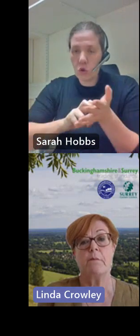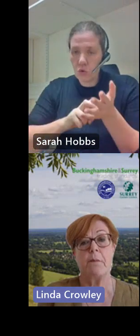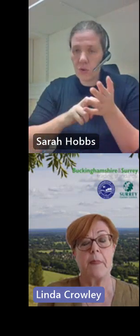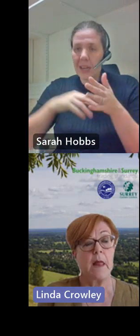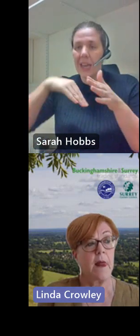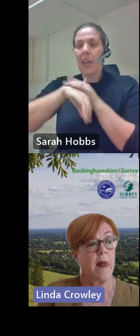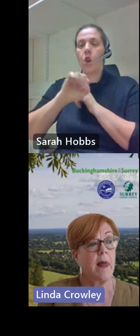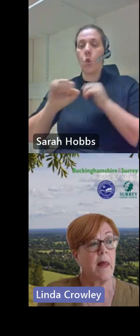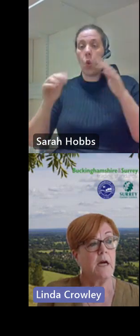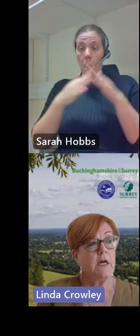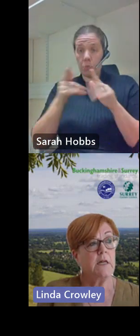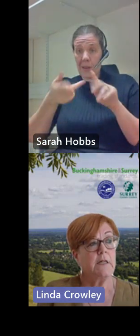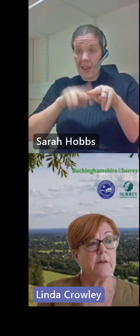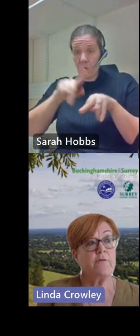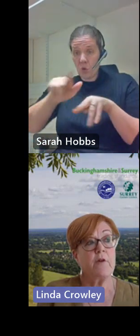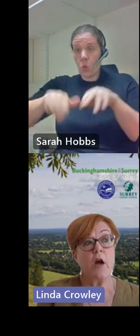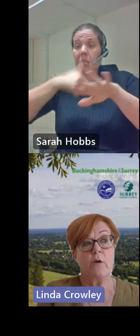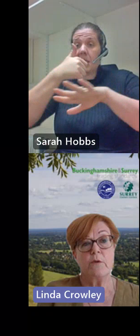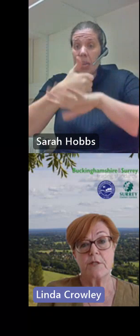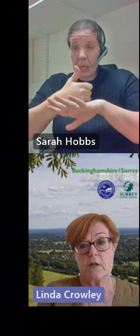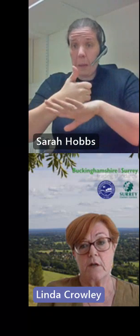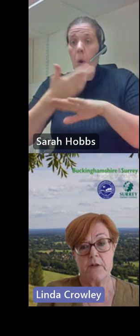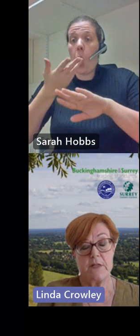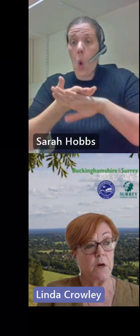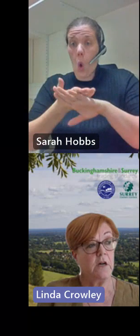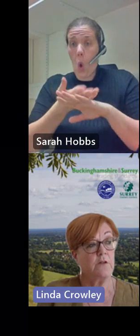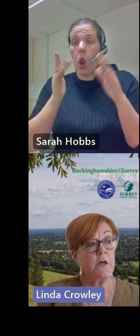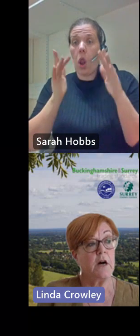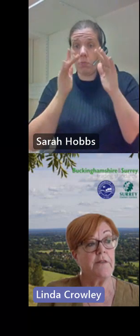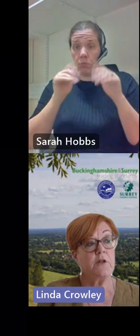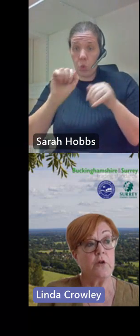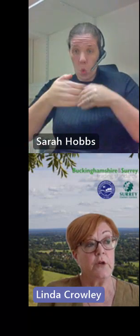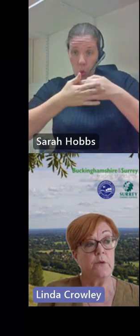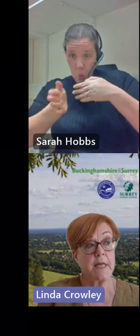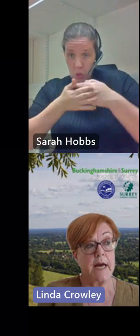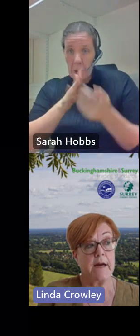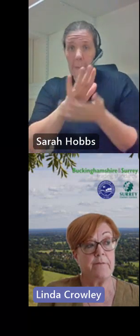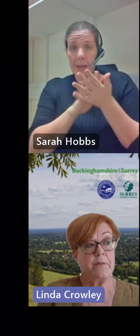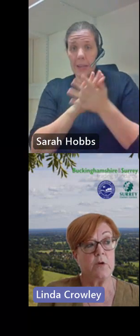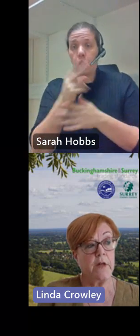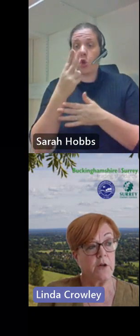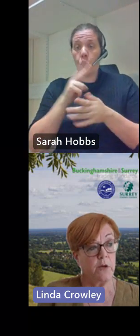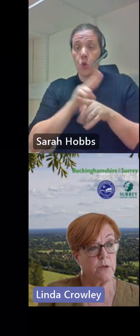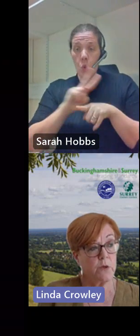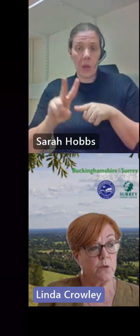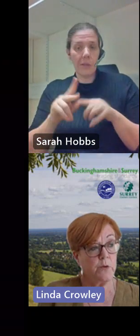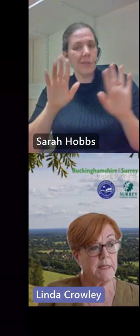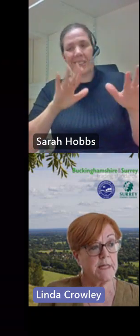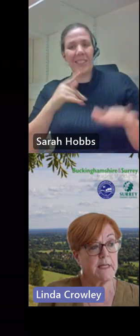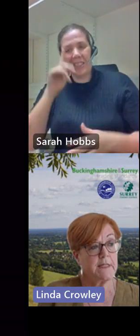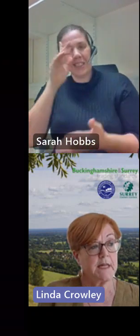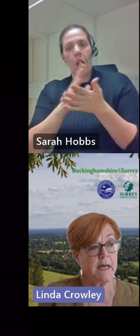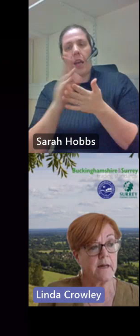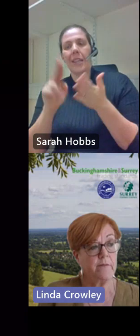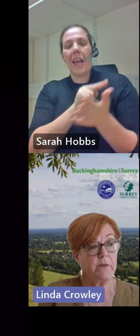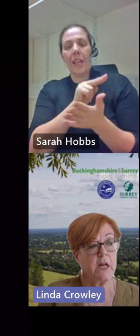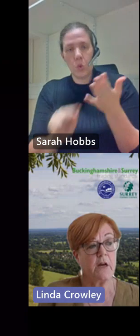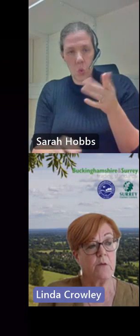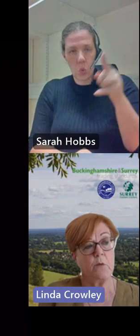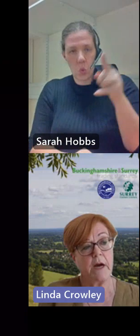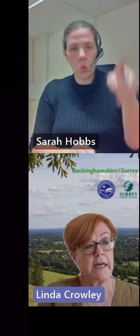your home. Now, the rogues of this world will either not use that or they'll use all these things